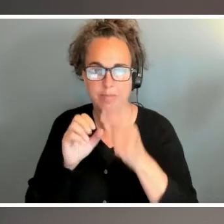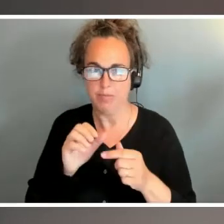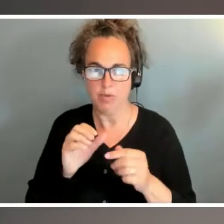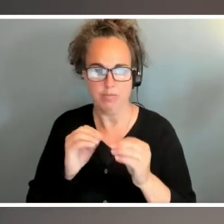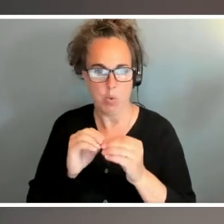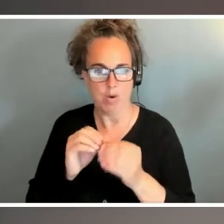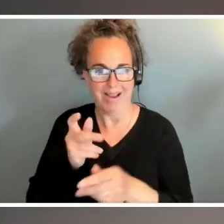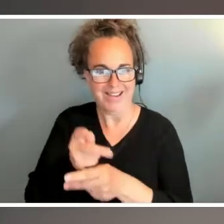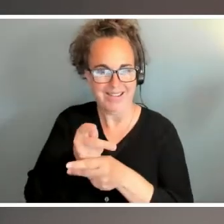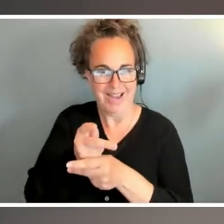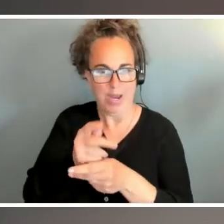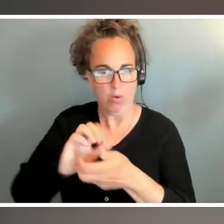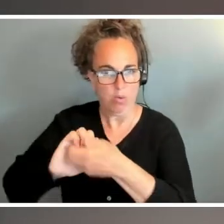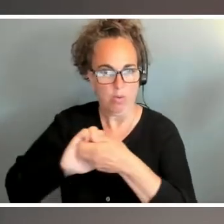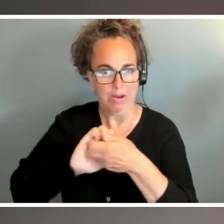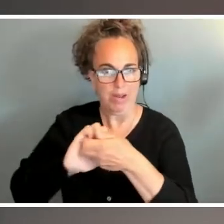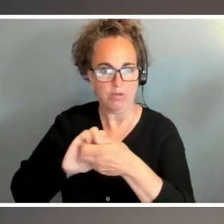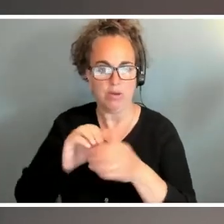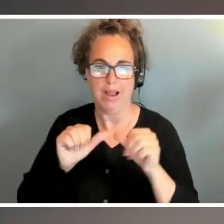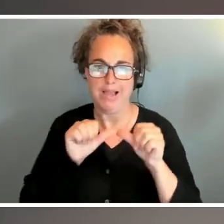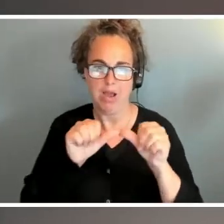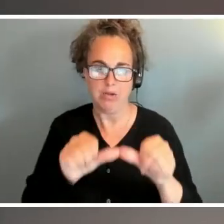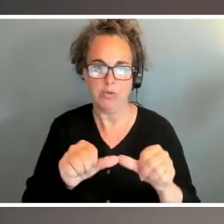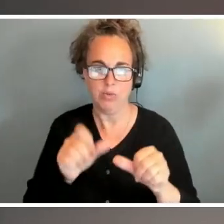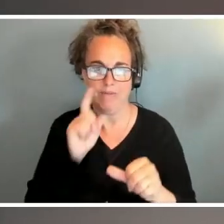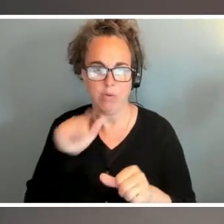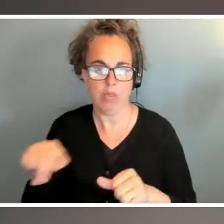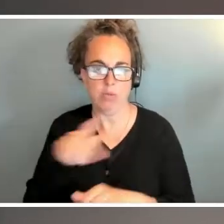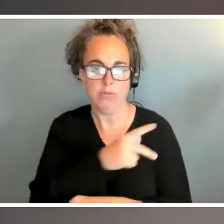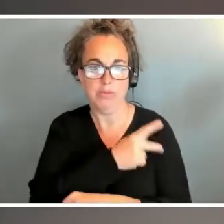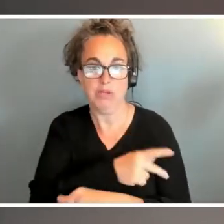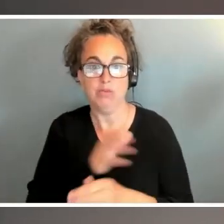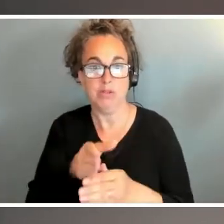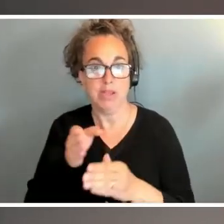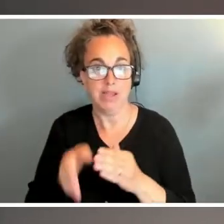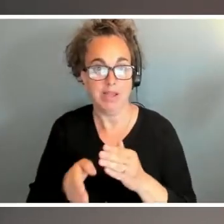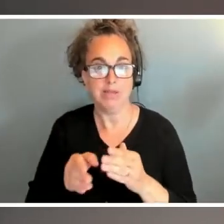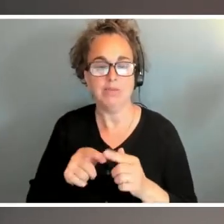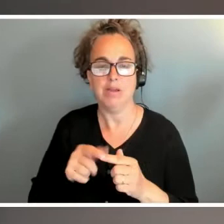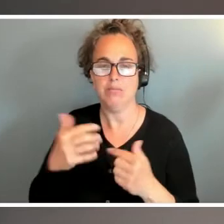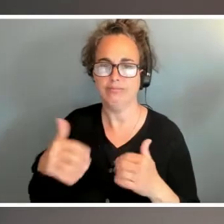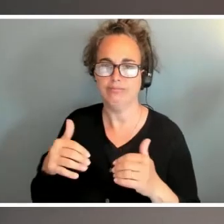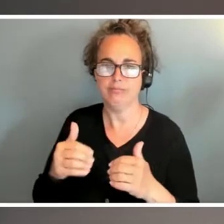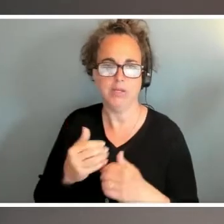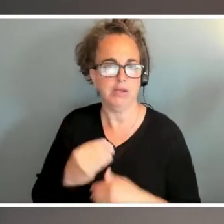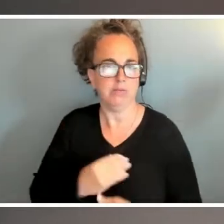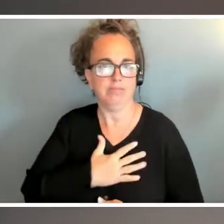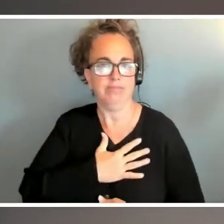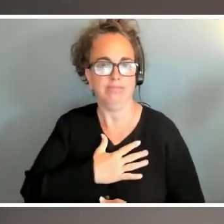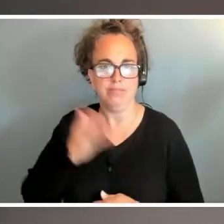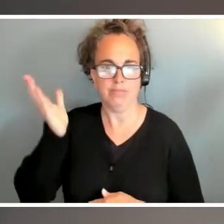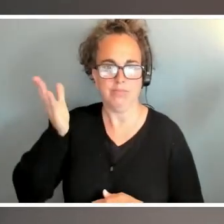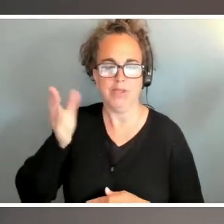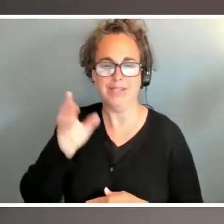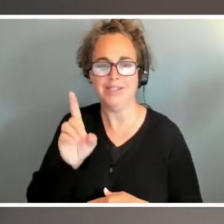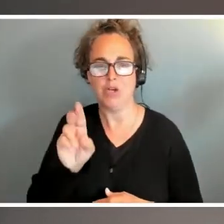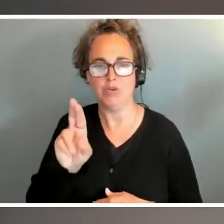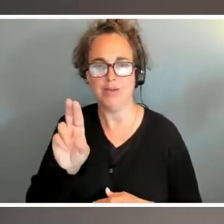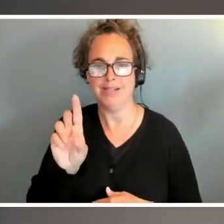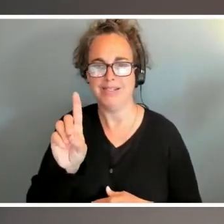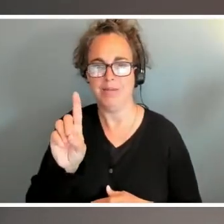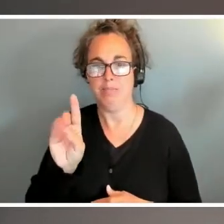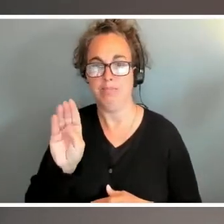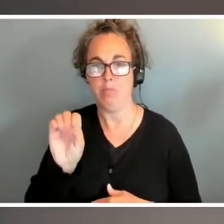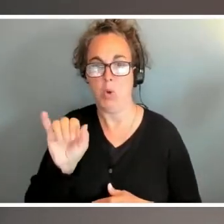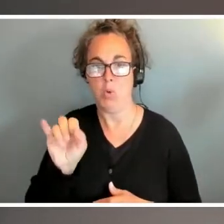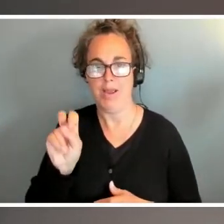continuity for patients. We ended the day with a moving closing keynote speech from Dr. Dana Bowen-Matthew, who clarified the